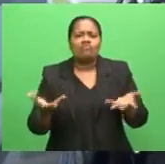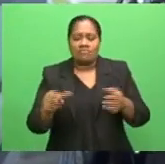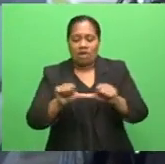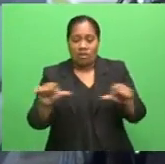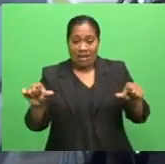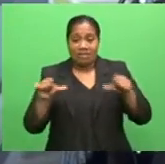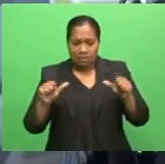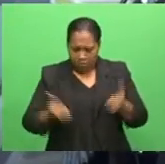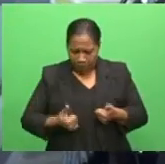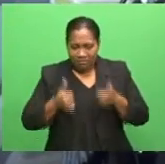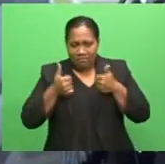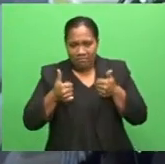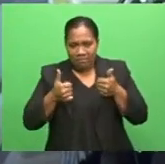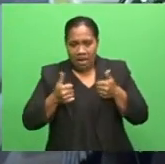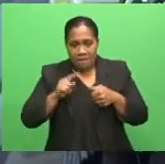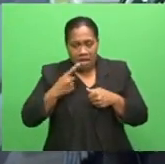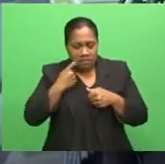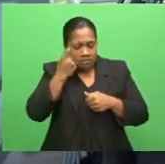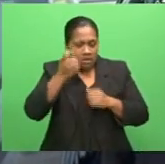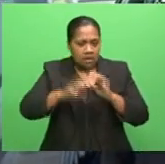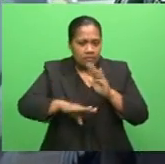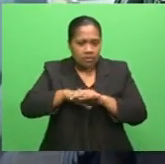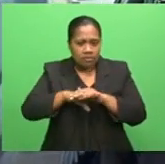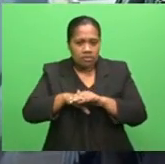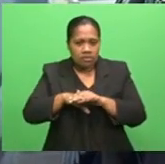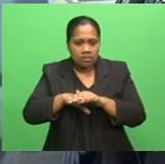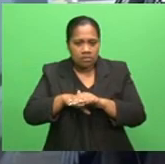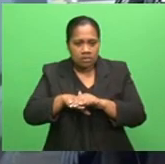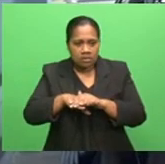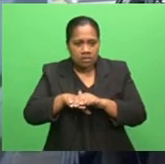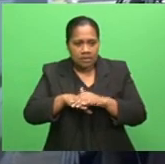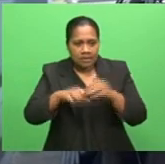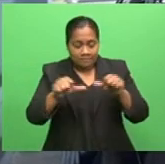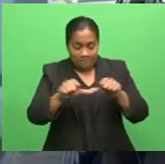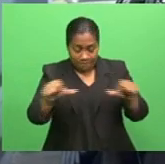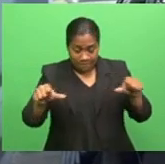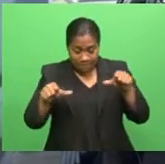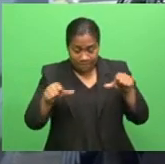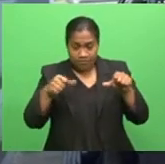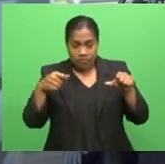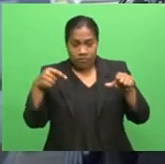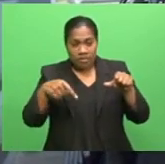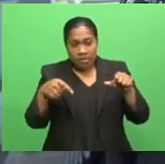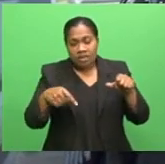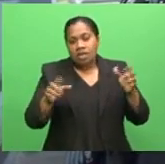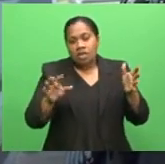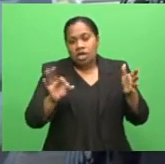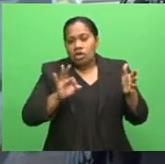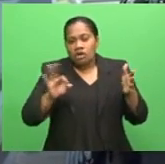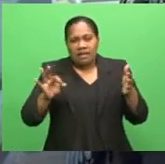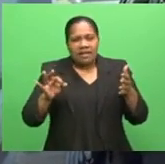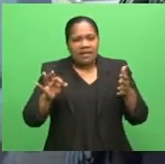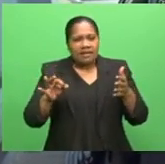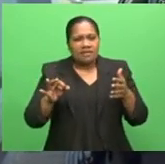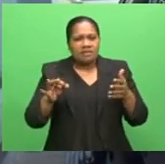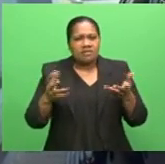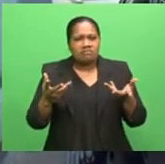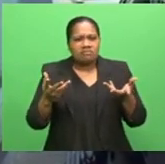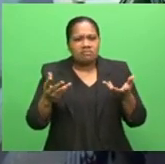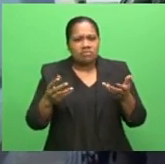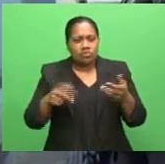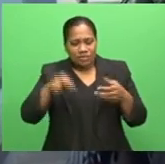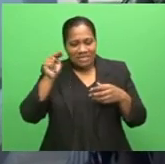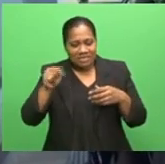we have to be careful that we don't put that agriculture don't do too much output. We need to do value